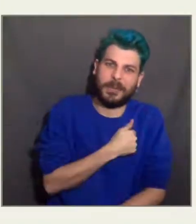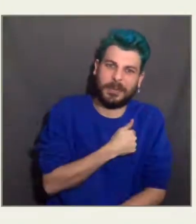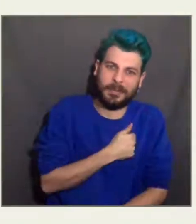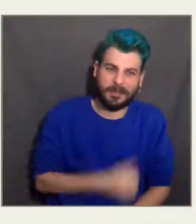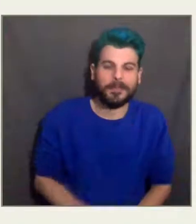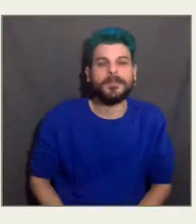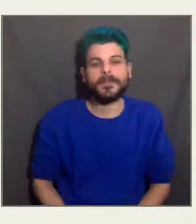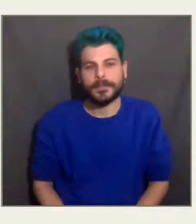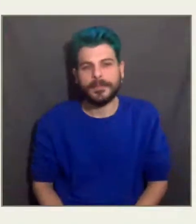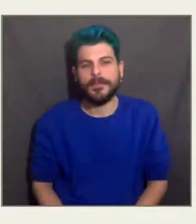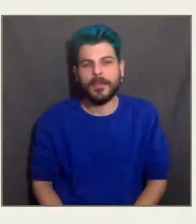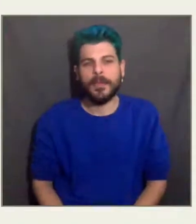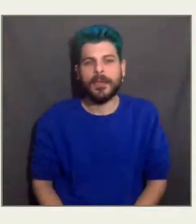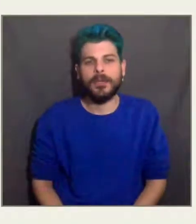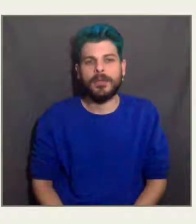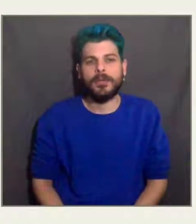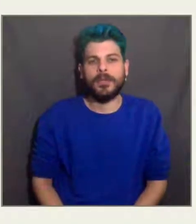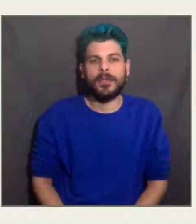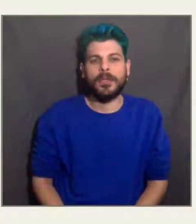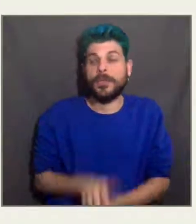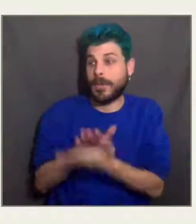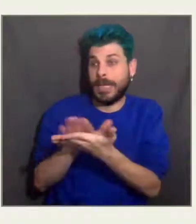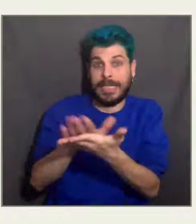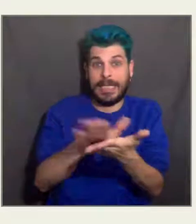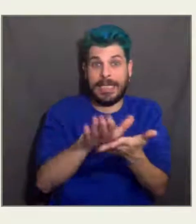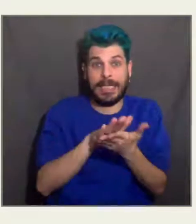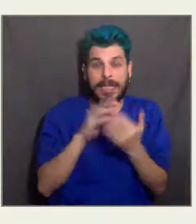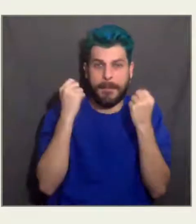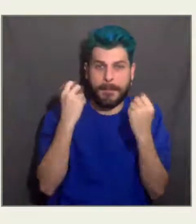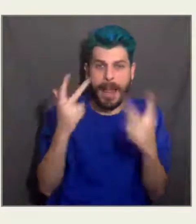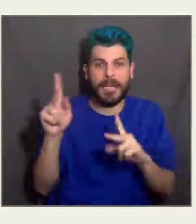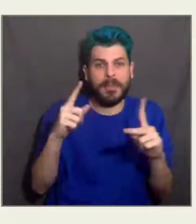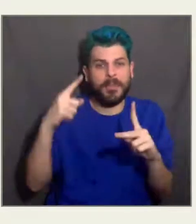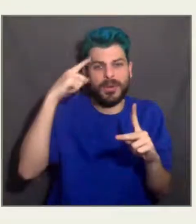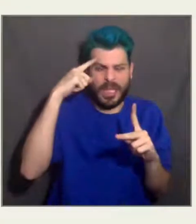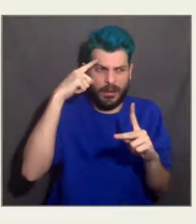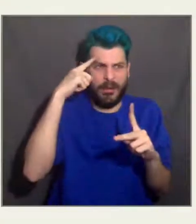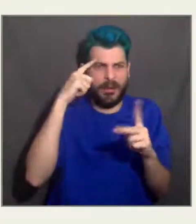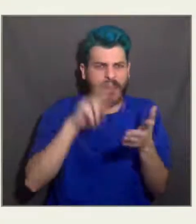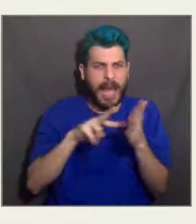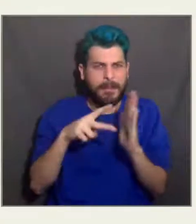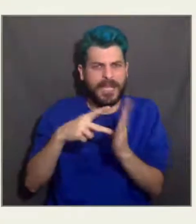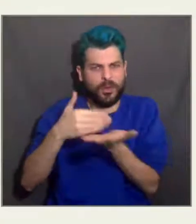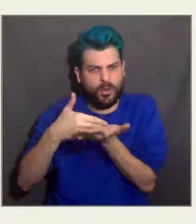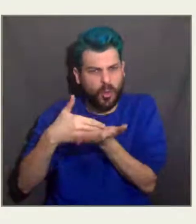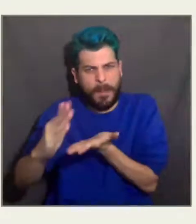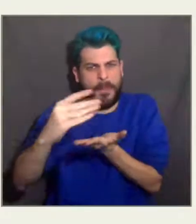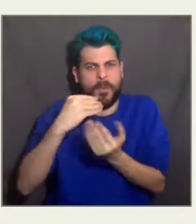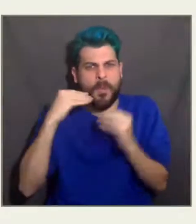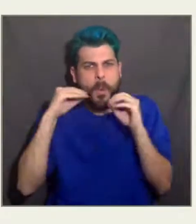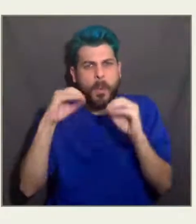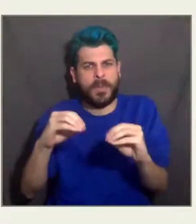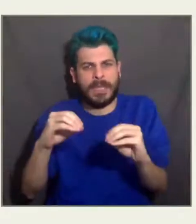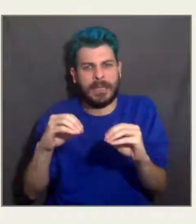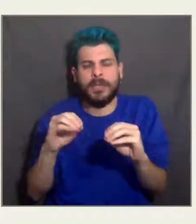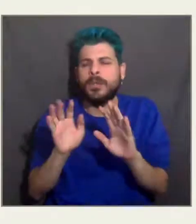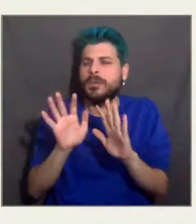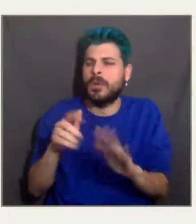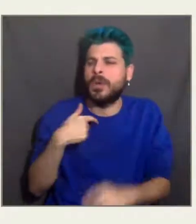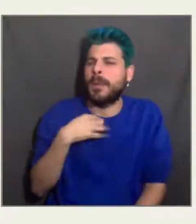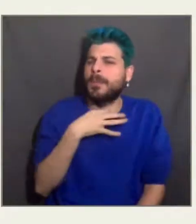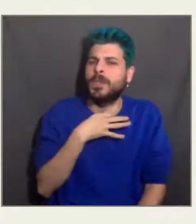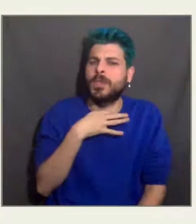cleaning garbage has coincided with sweeps, have any specific criteria which determine whether a camp gets